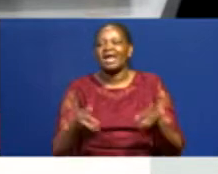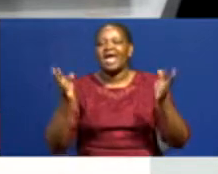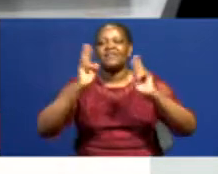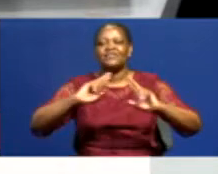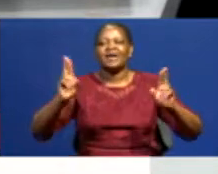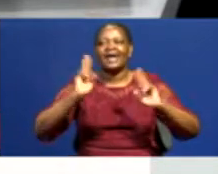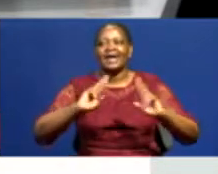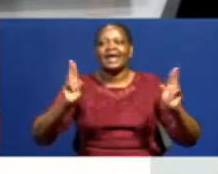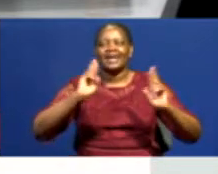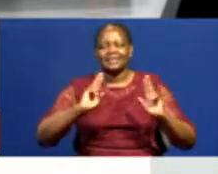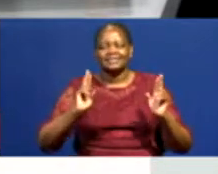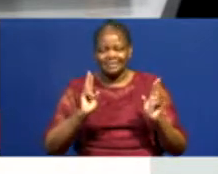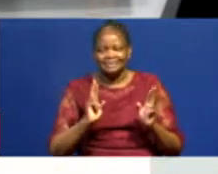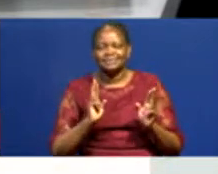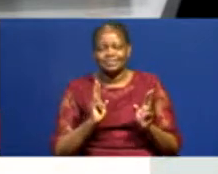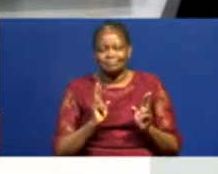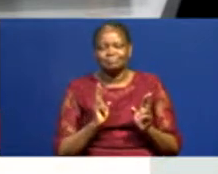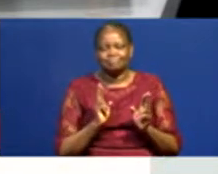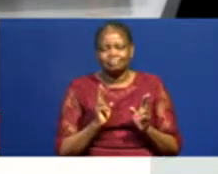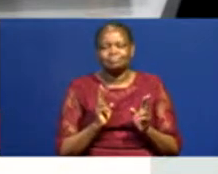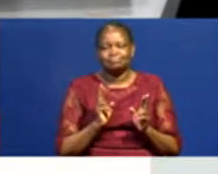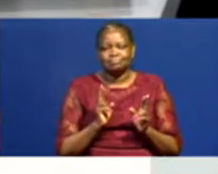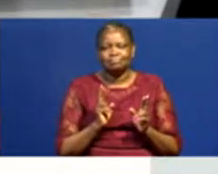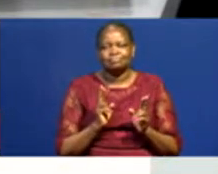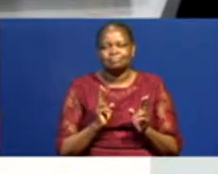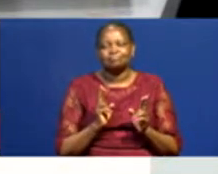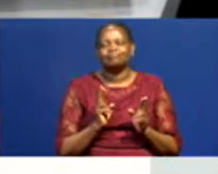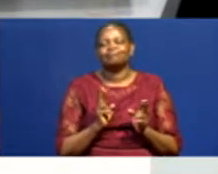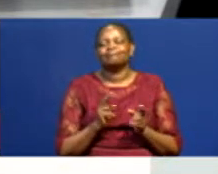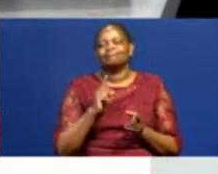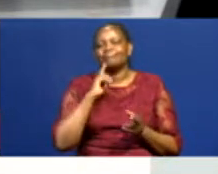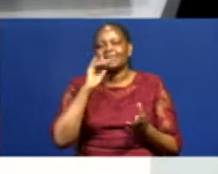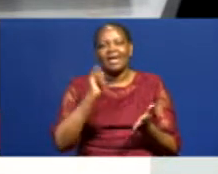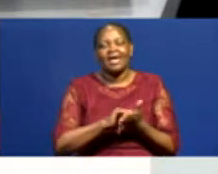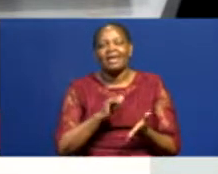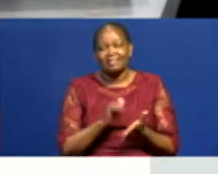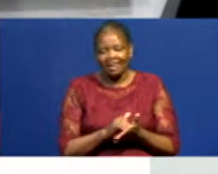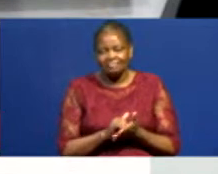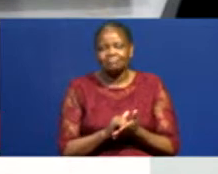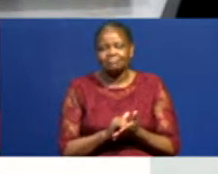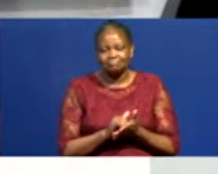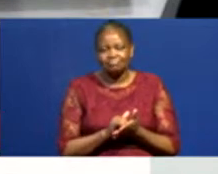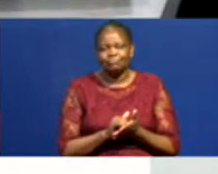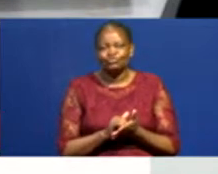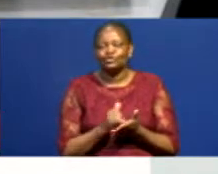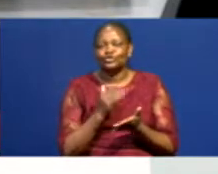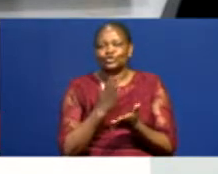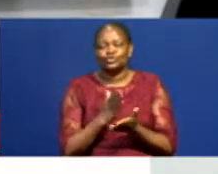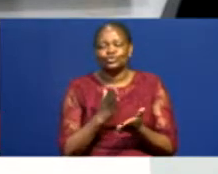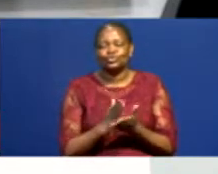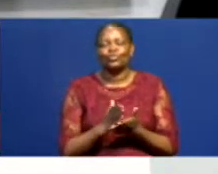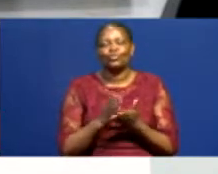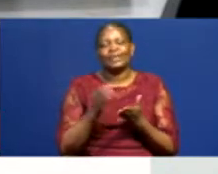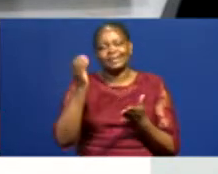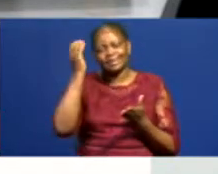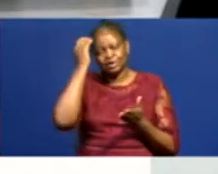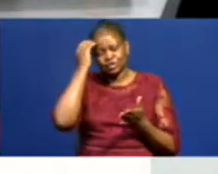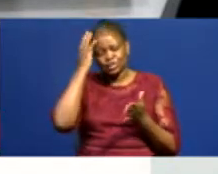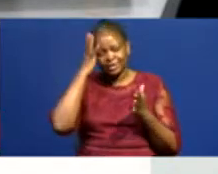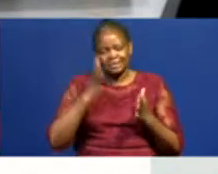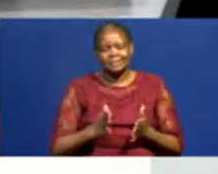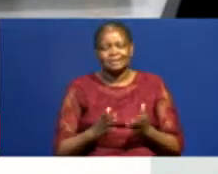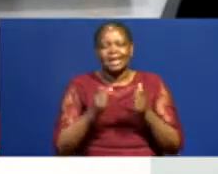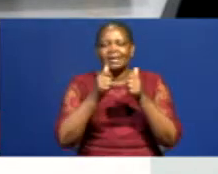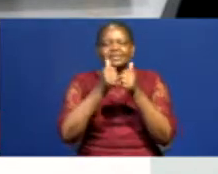prepared to guarantee the exam's credibility. Dr. Belio further assured the public of learners' safety across the